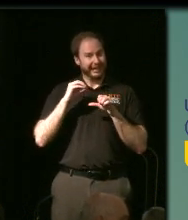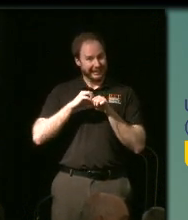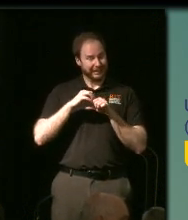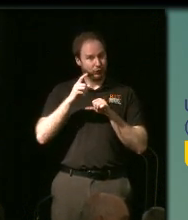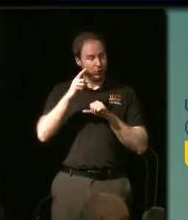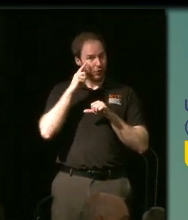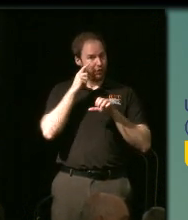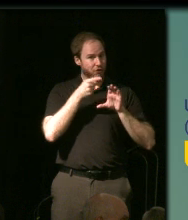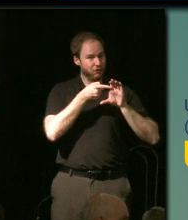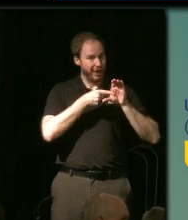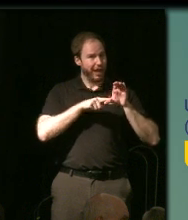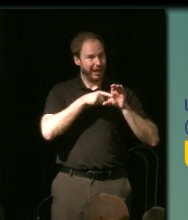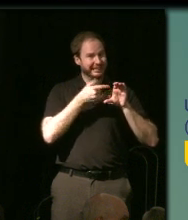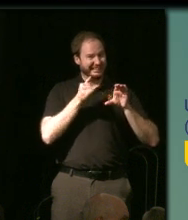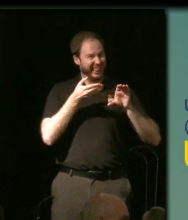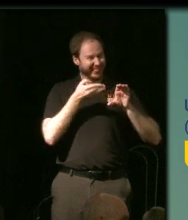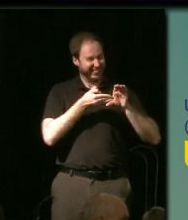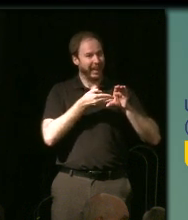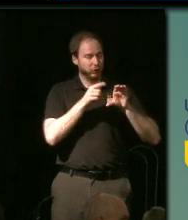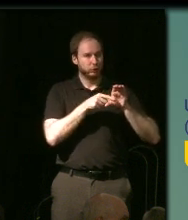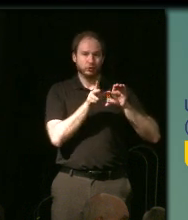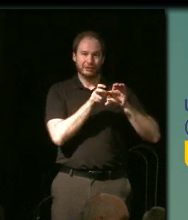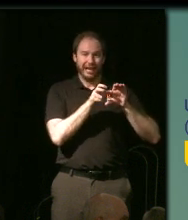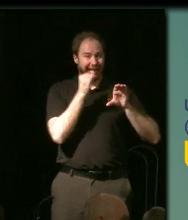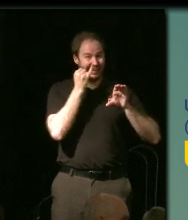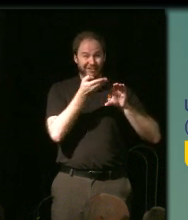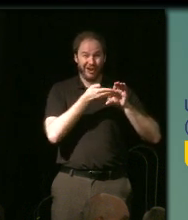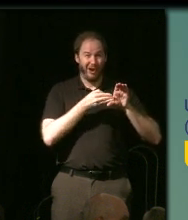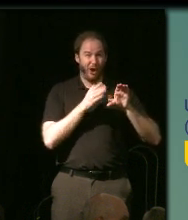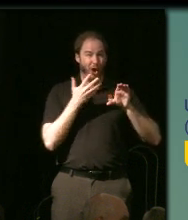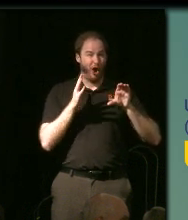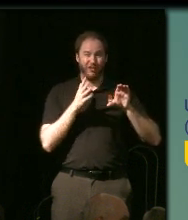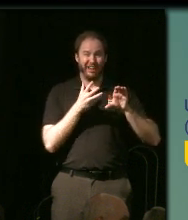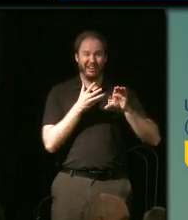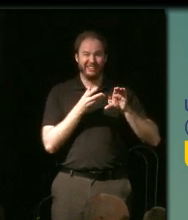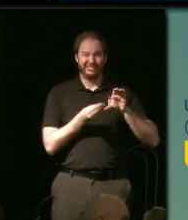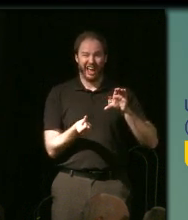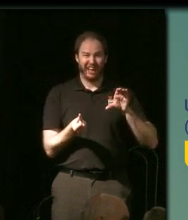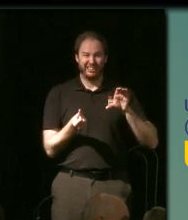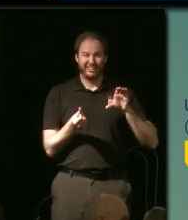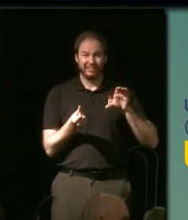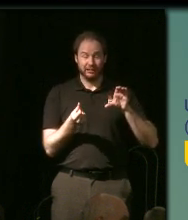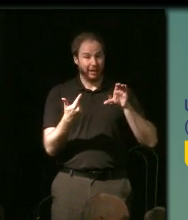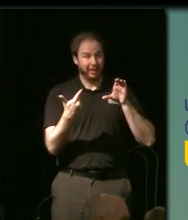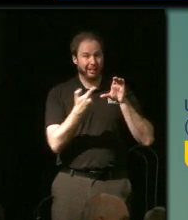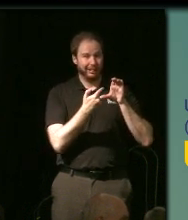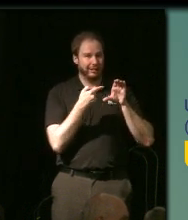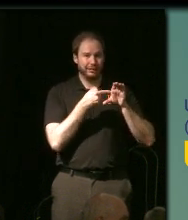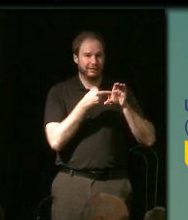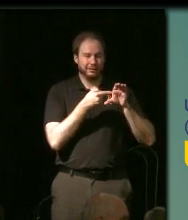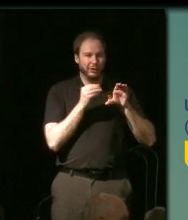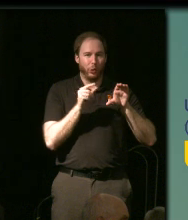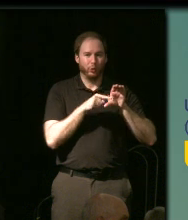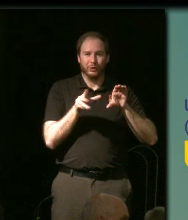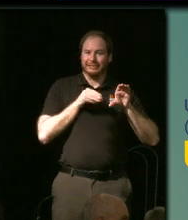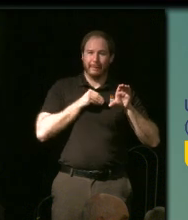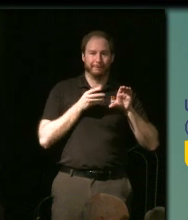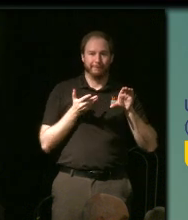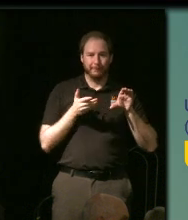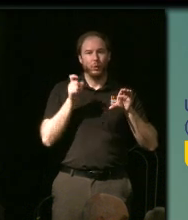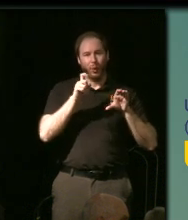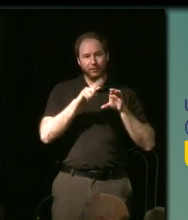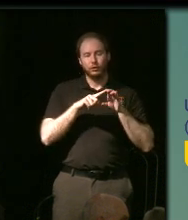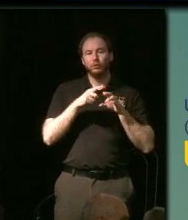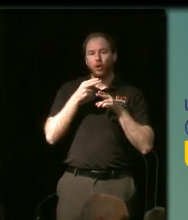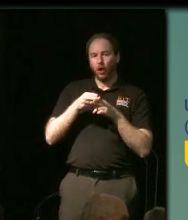can take up the gene. If all of your cells have died, then giving gene therapy won't work. You would need a stem